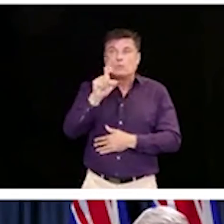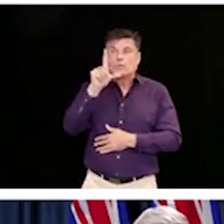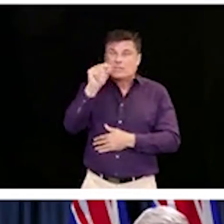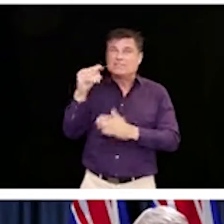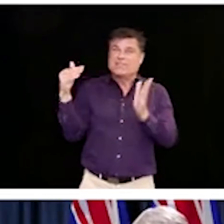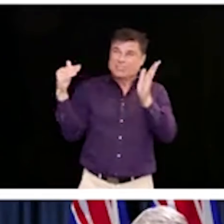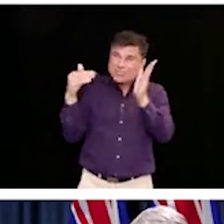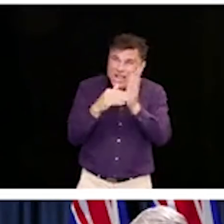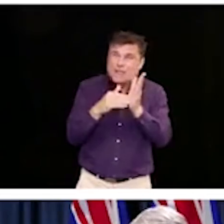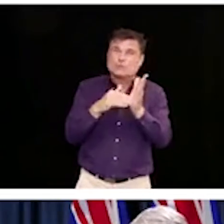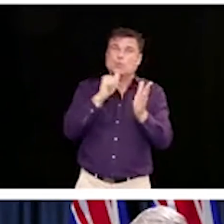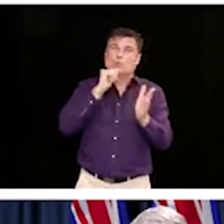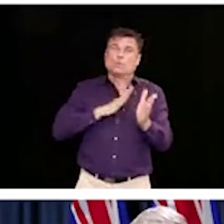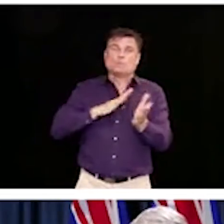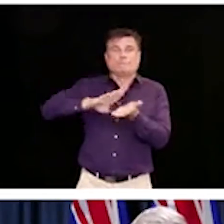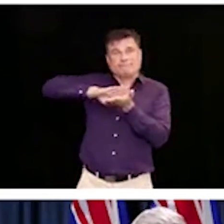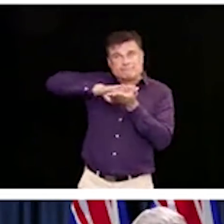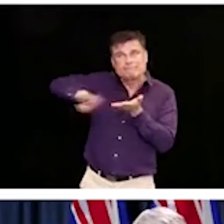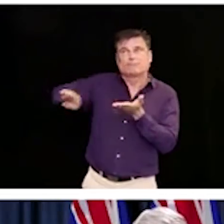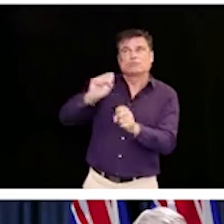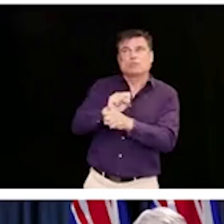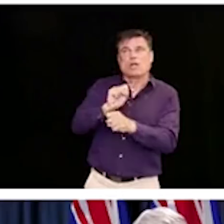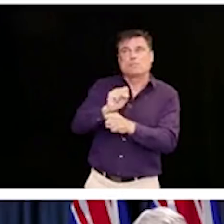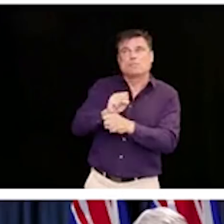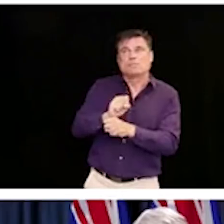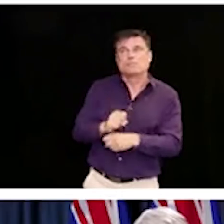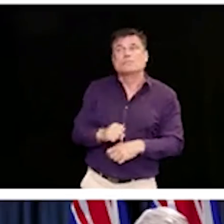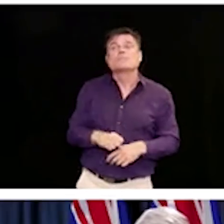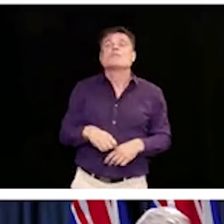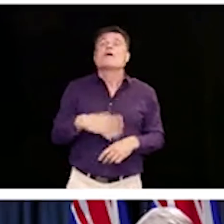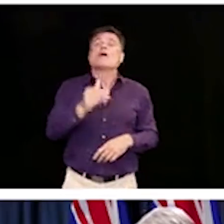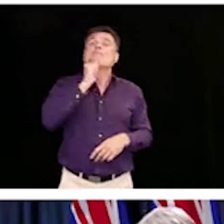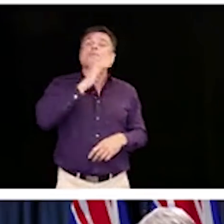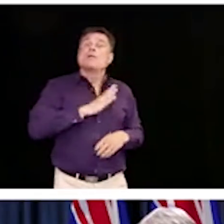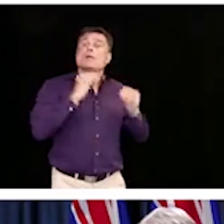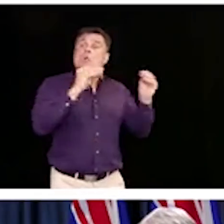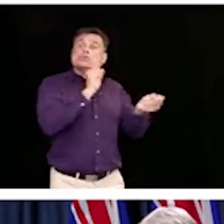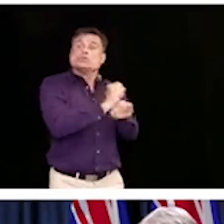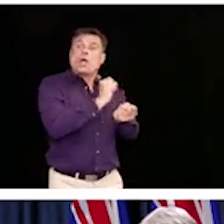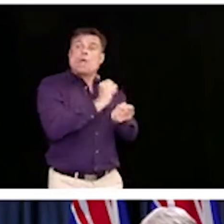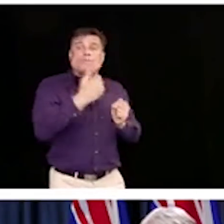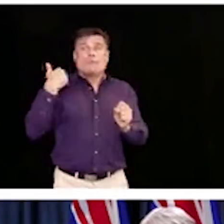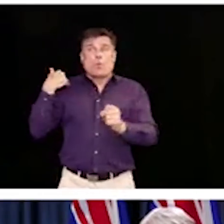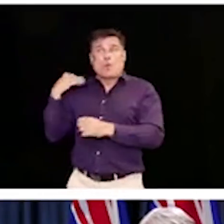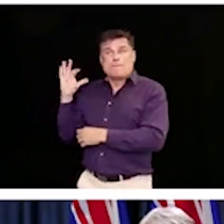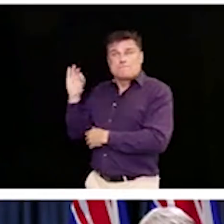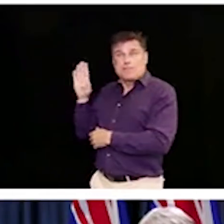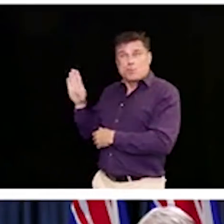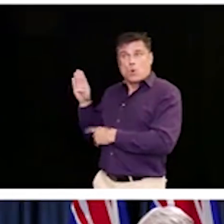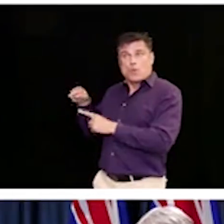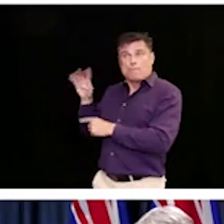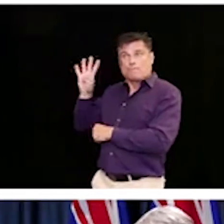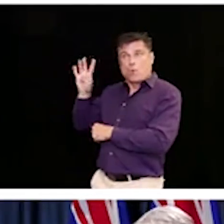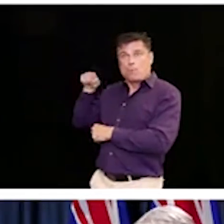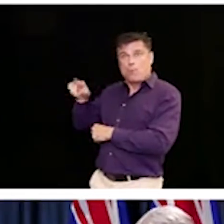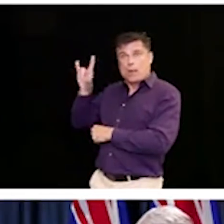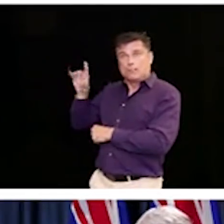from February to June, and the female unemployment rate rose from 4.8% in February